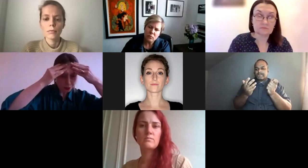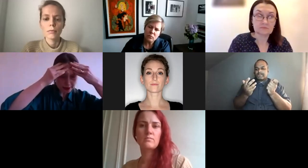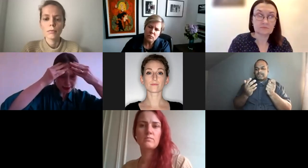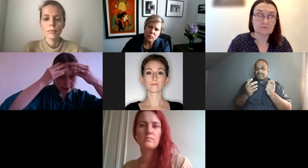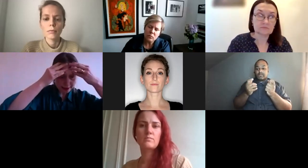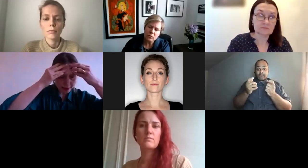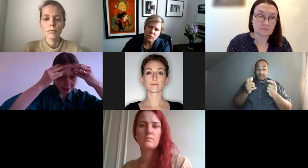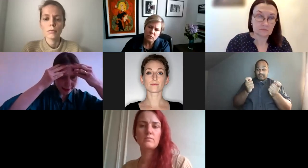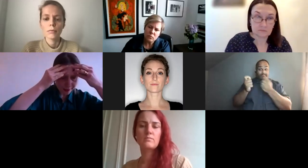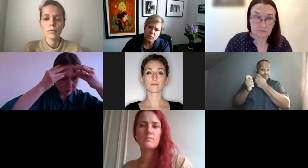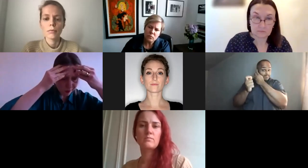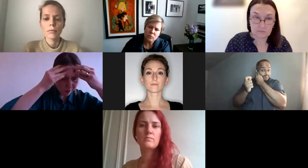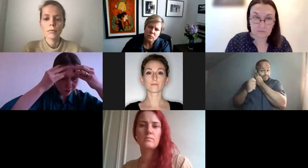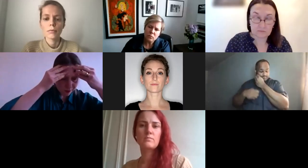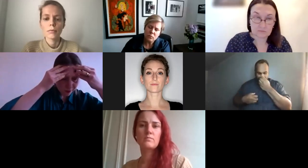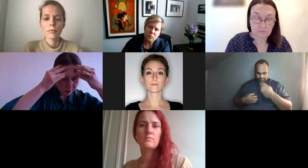It's managed mostly